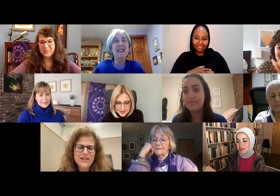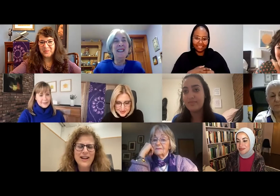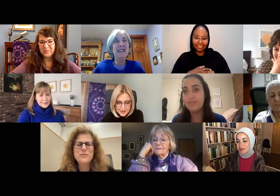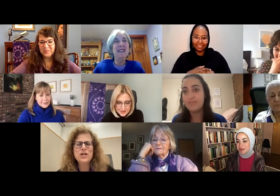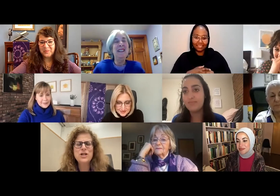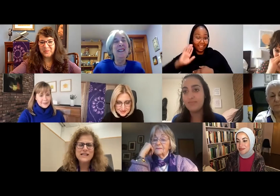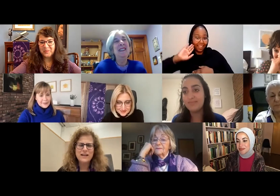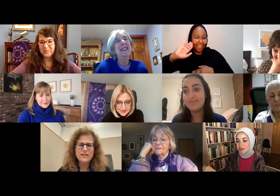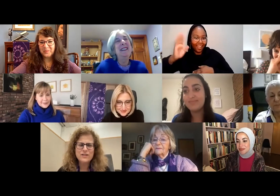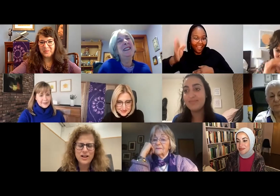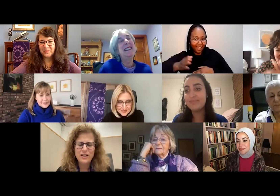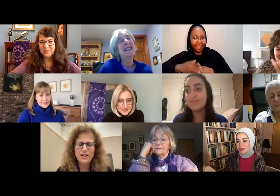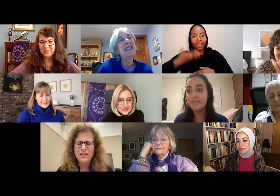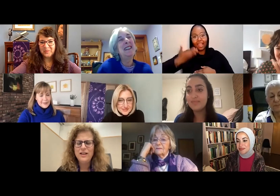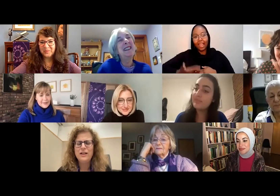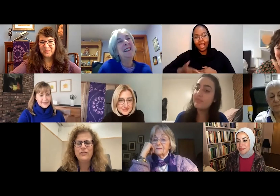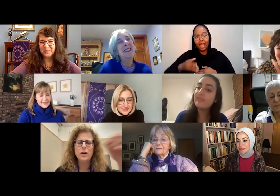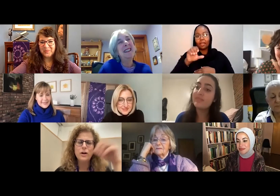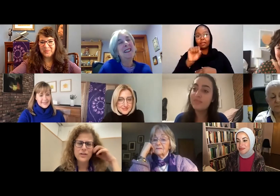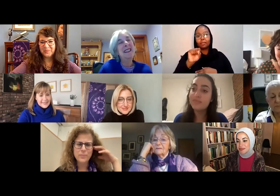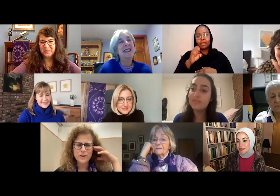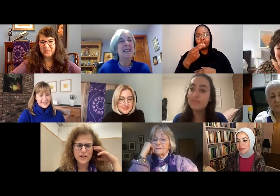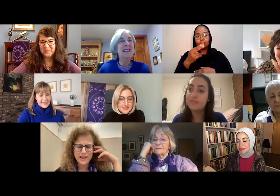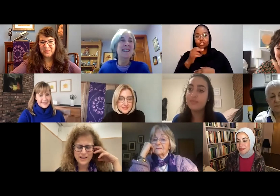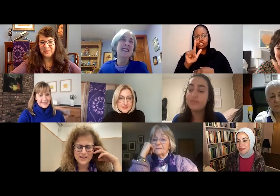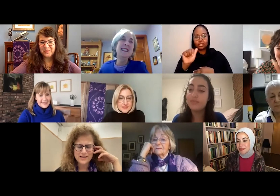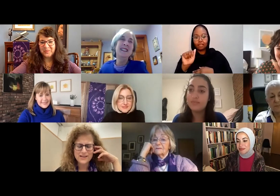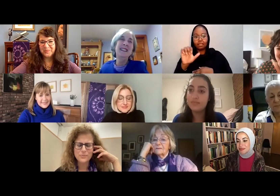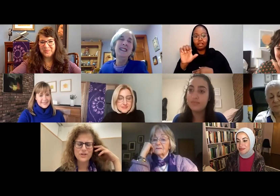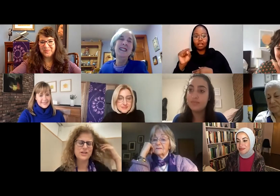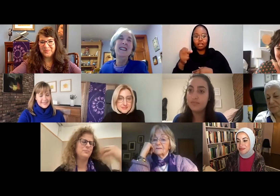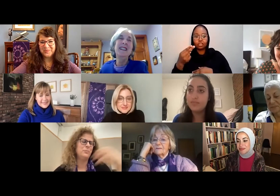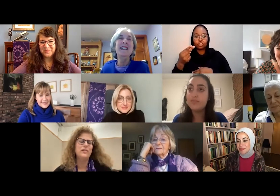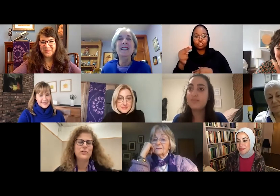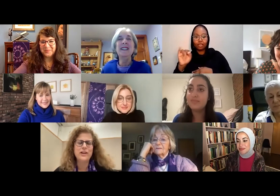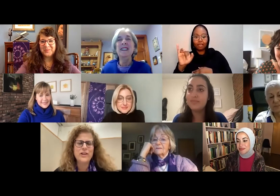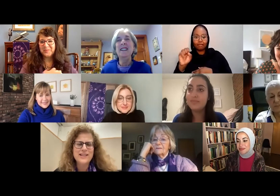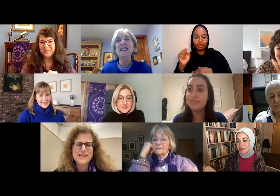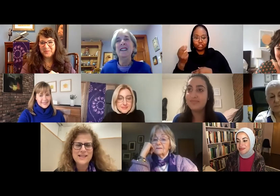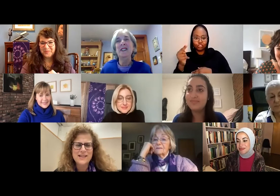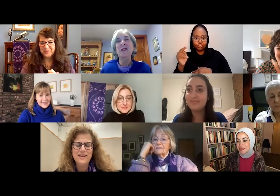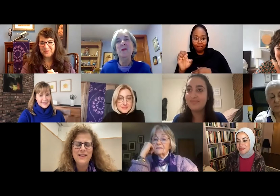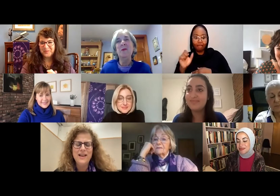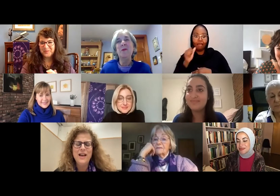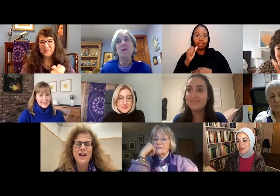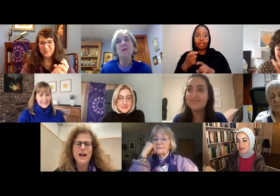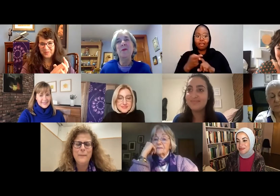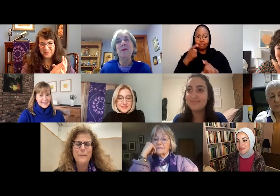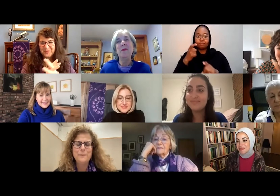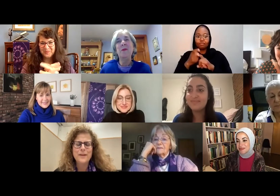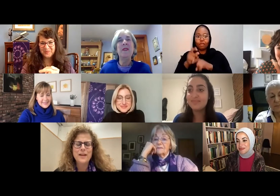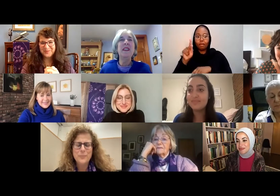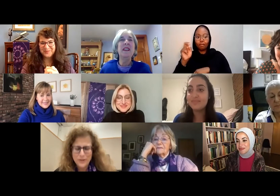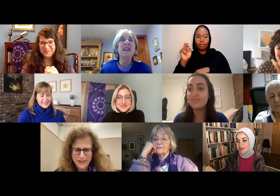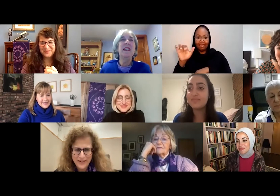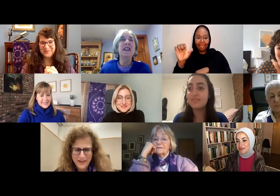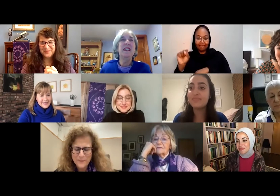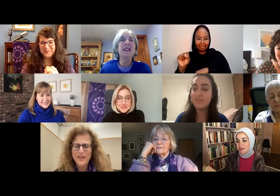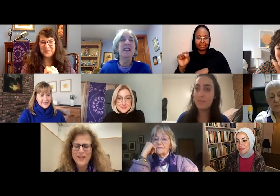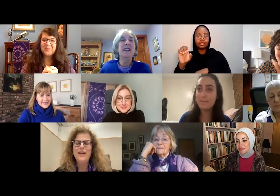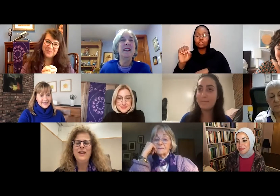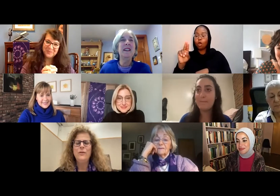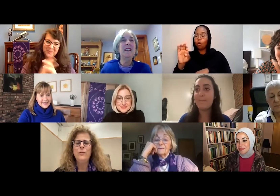Hi there, I'm Sheila Sonnenschein from Overland Park, Kansas, which is part of the greater Kansas City